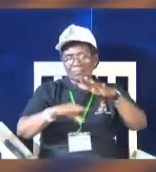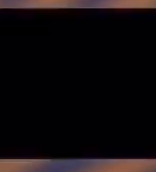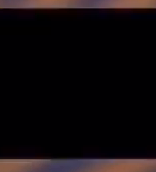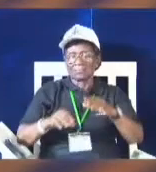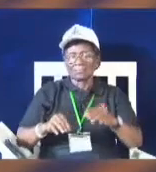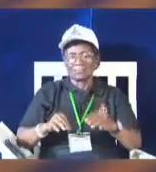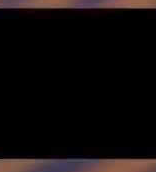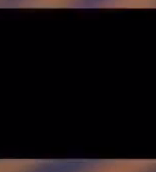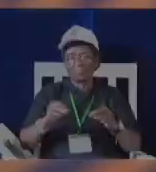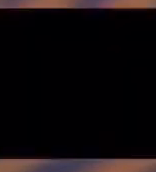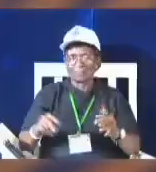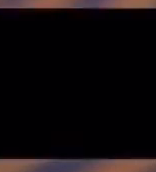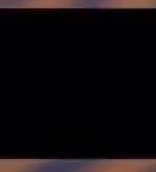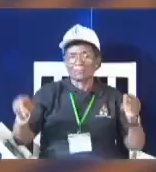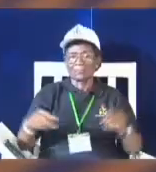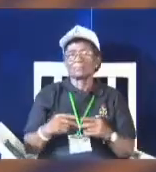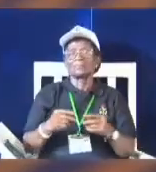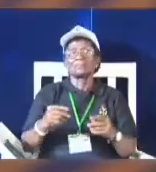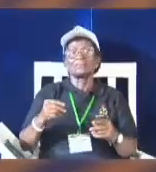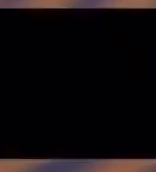very famous one.